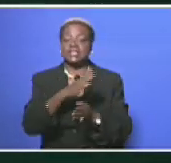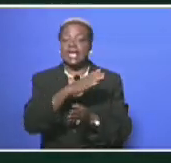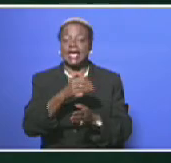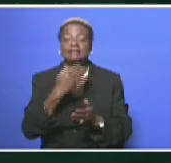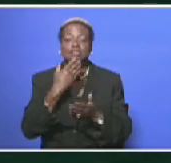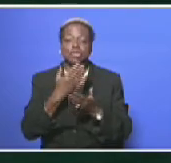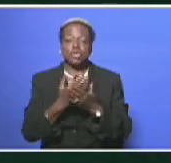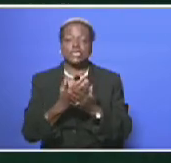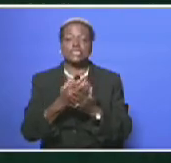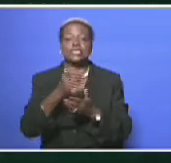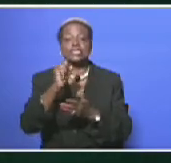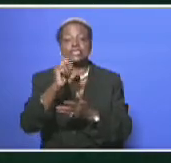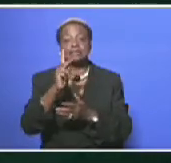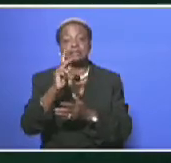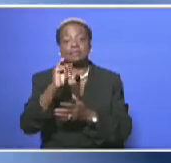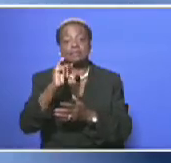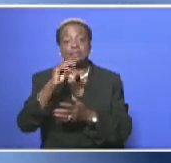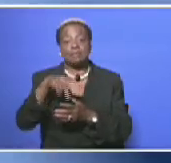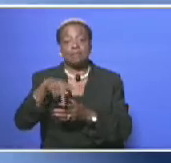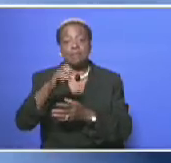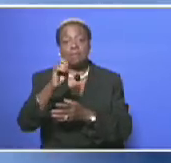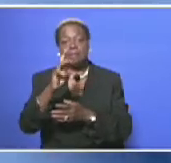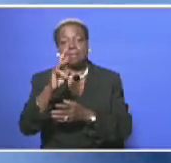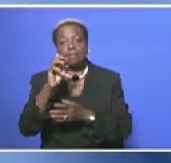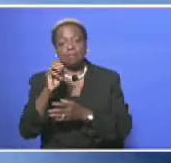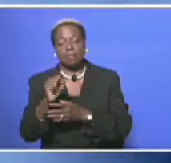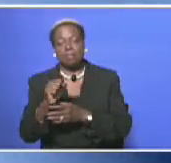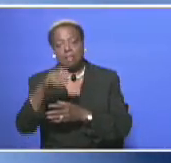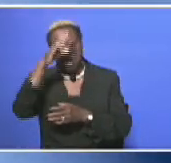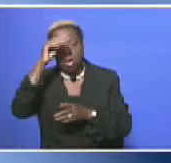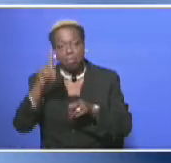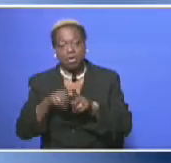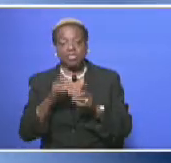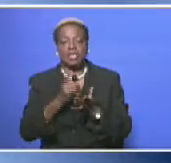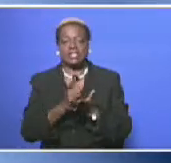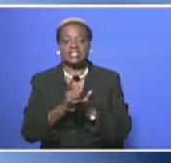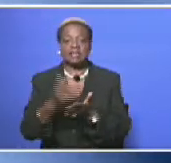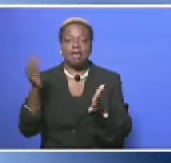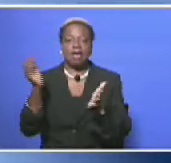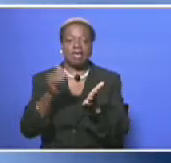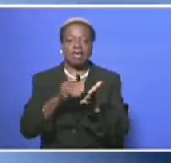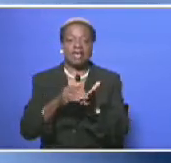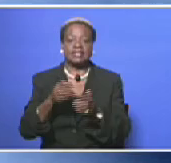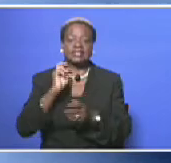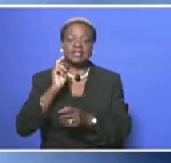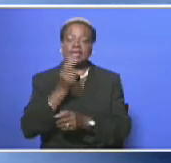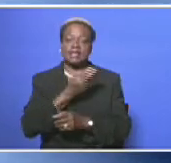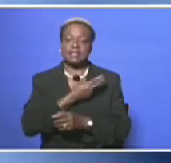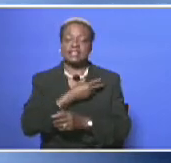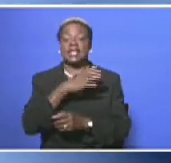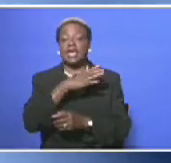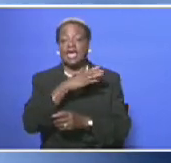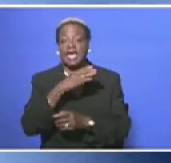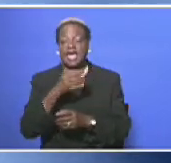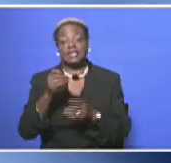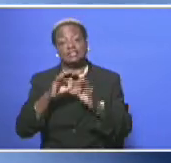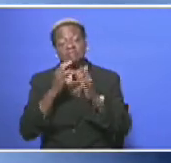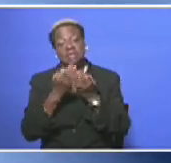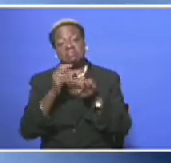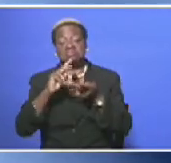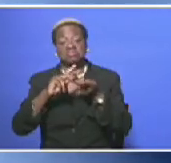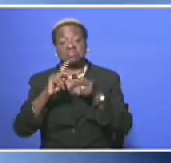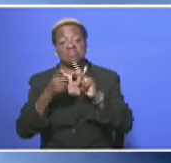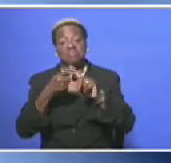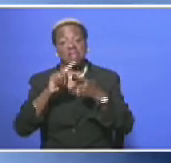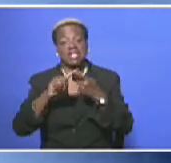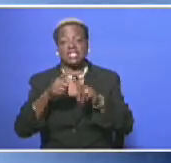that sail against us, and I got cousins, I got family, friends, and then my friends all over the Bahamas who sail against us. It's like a friendship out there, but you got to go out there for